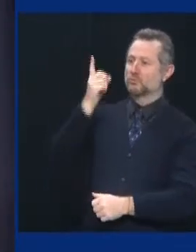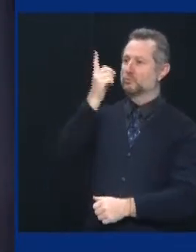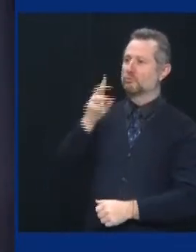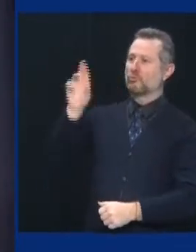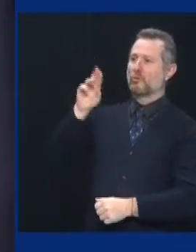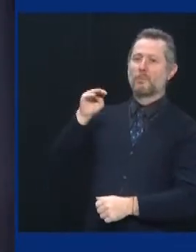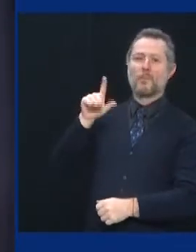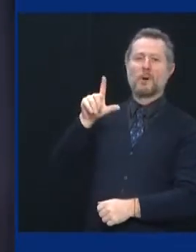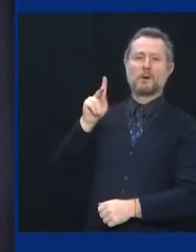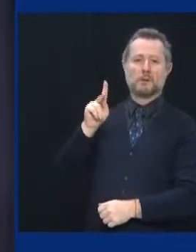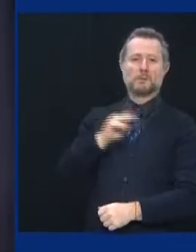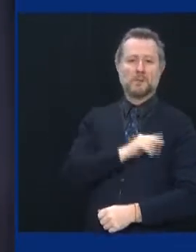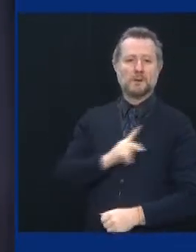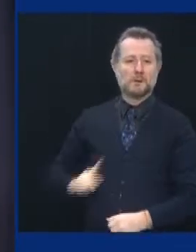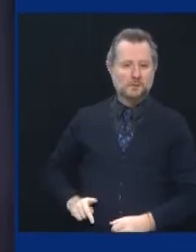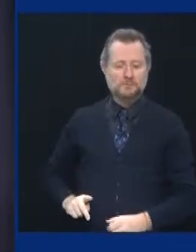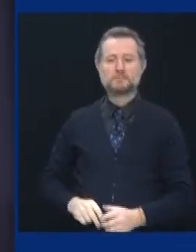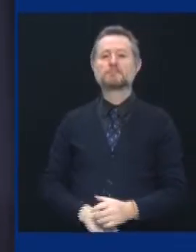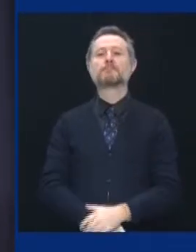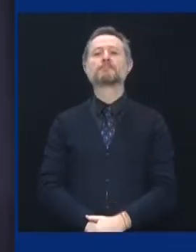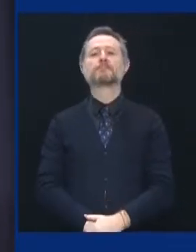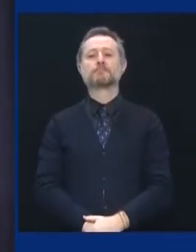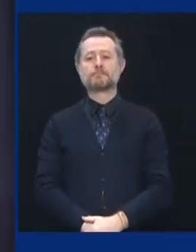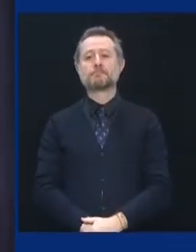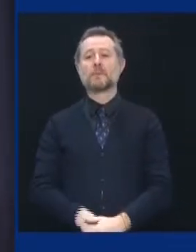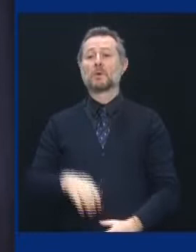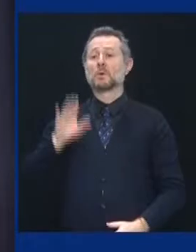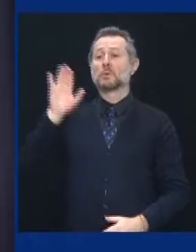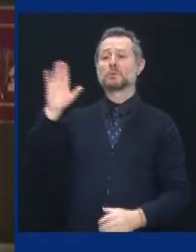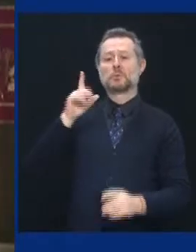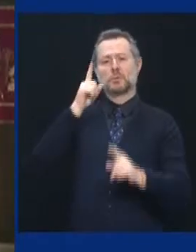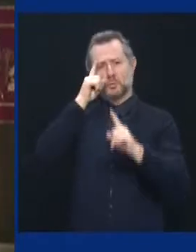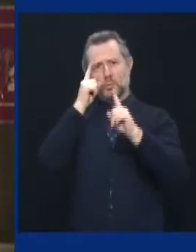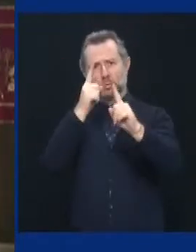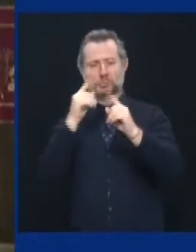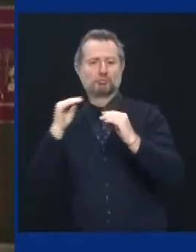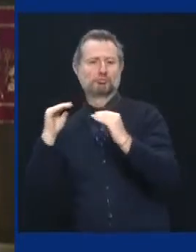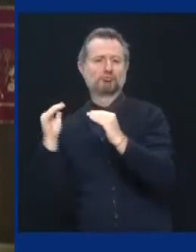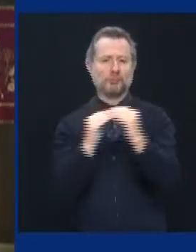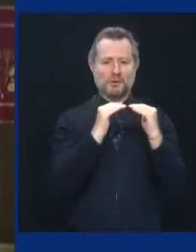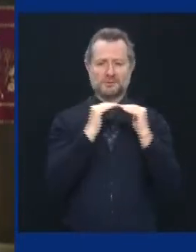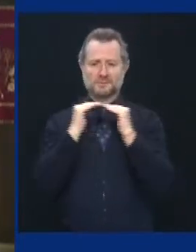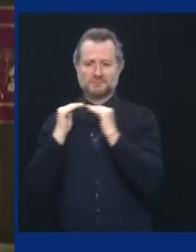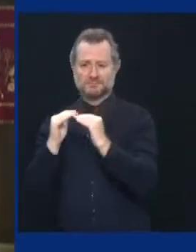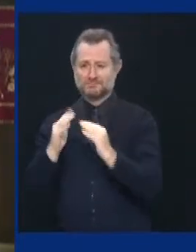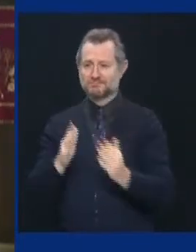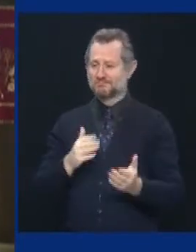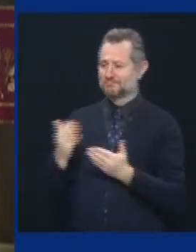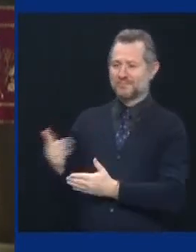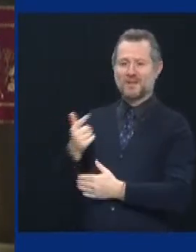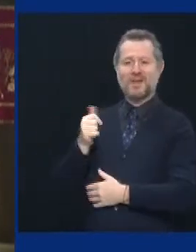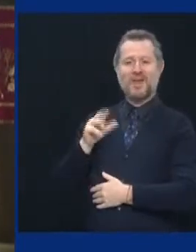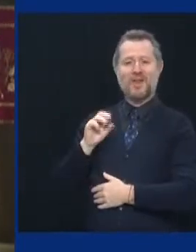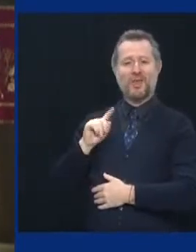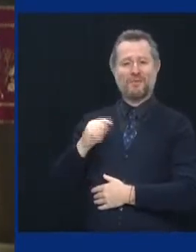words of advice and his pursuit for justice. To my right, we have Gareth Rhodes. To my left, Melissa